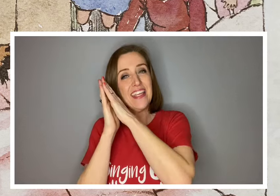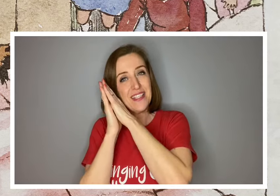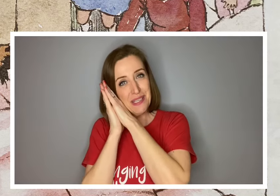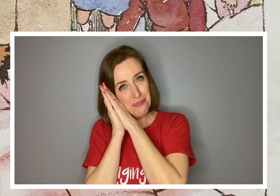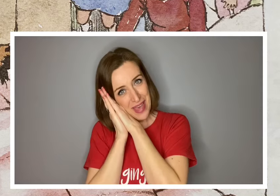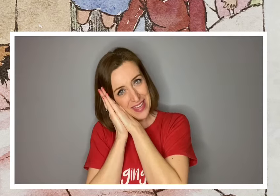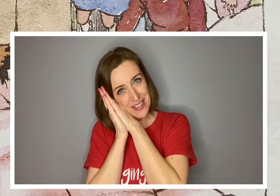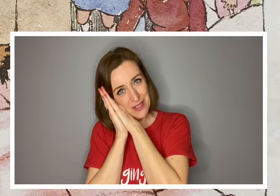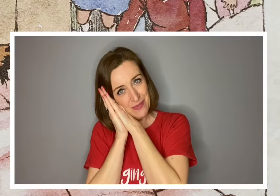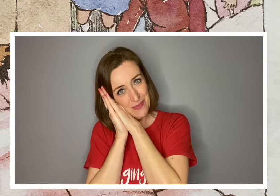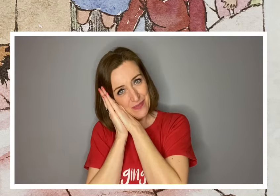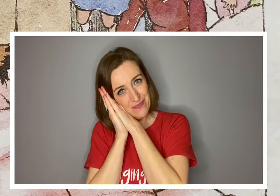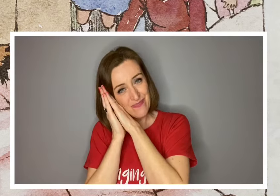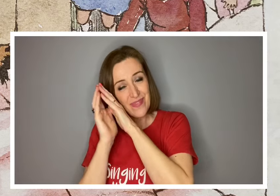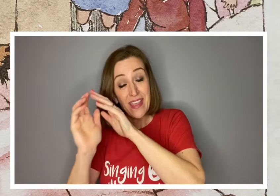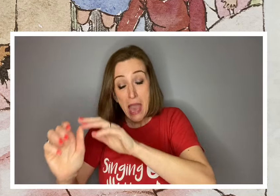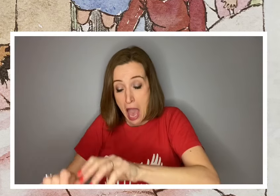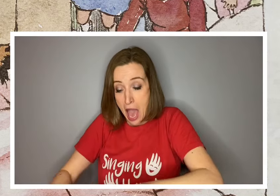Into bed.